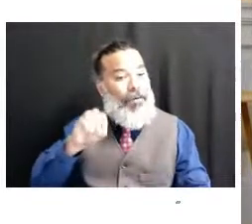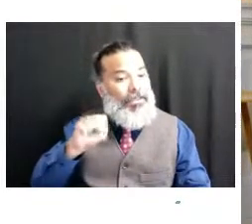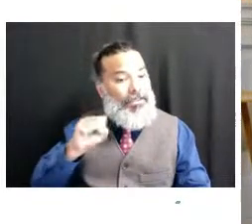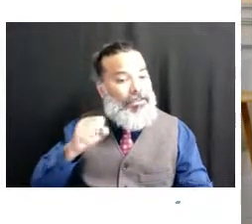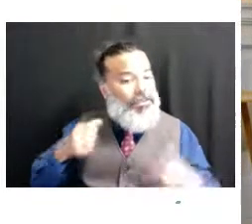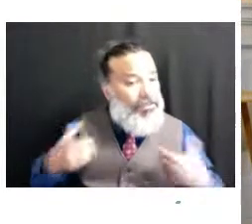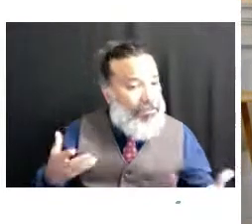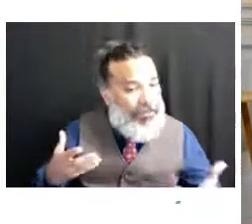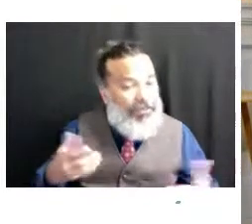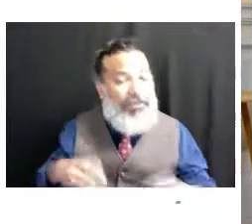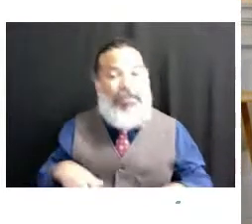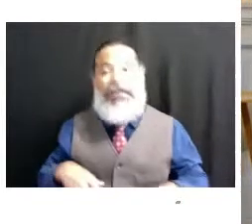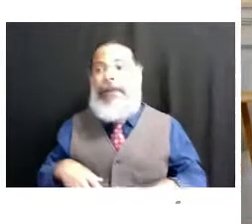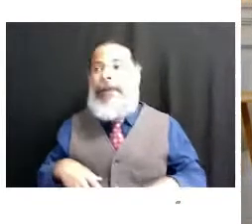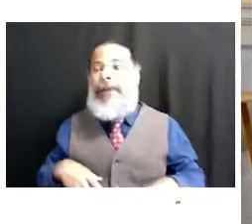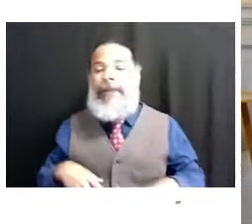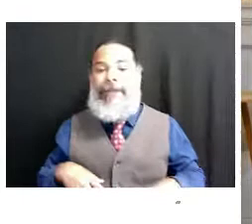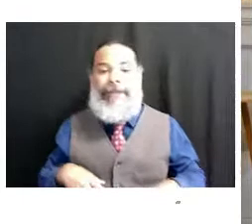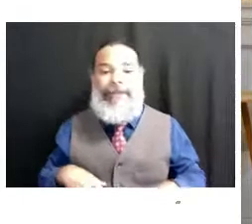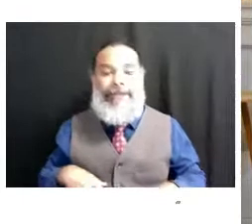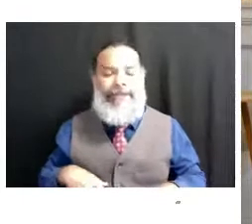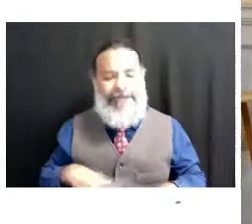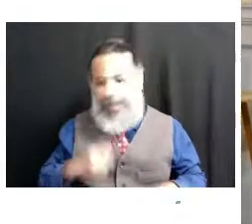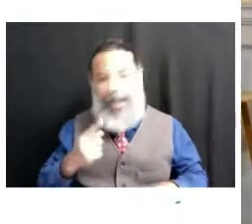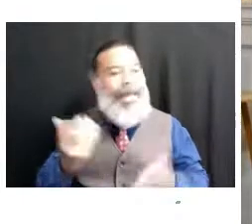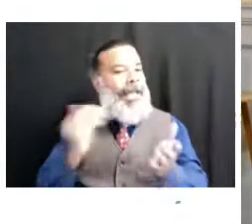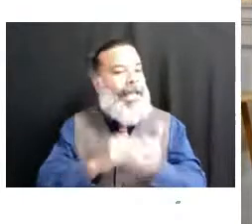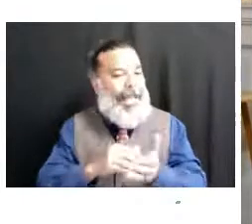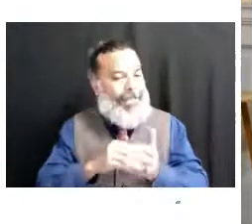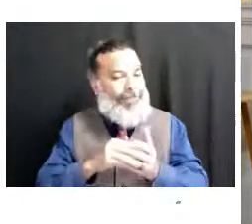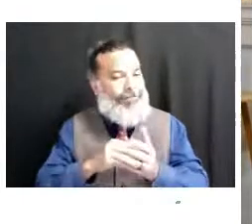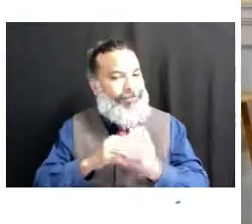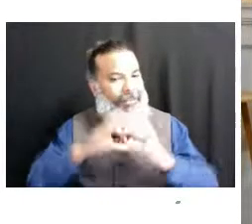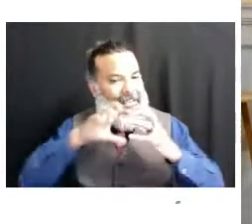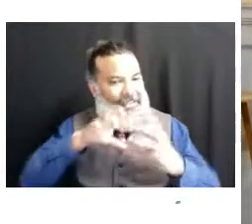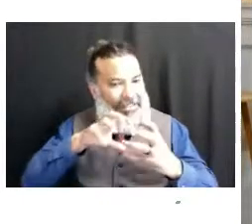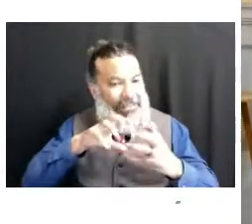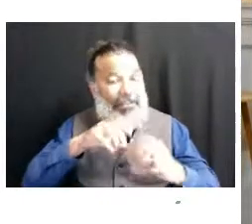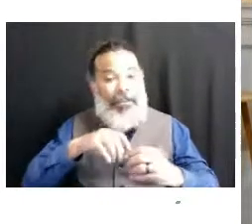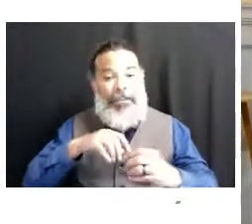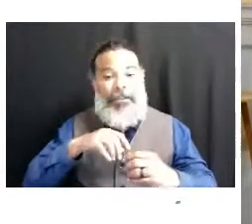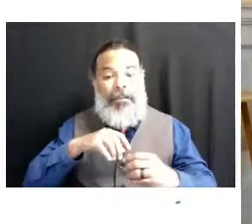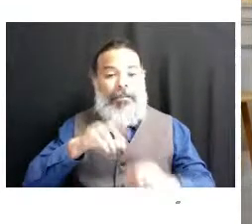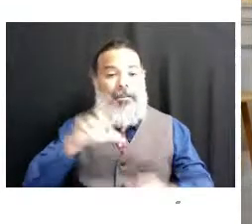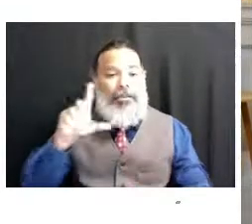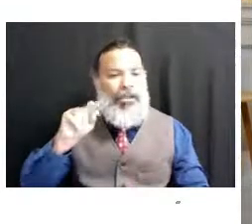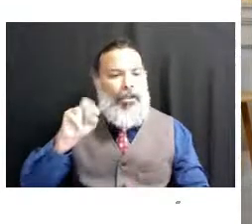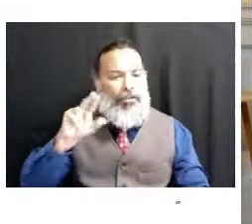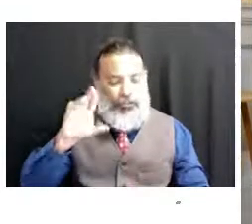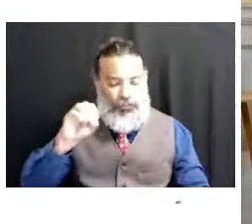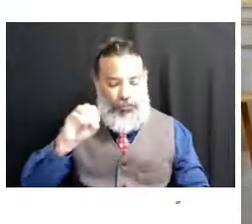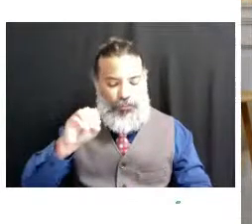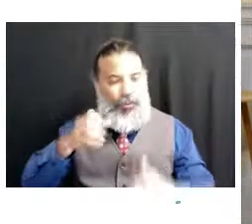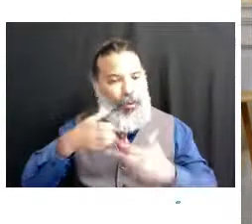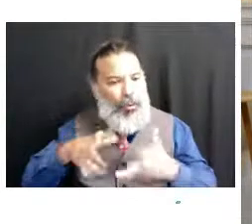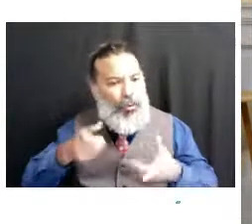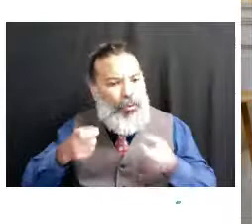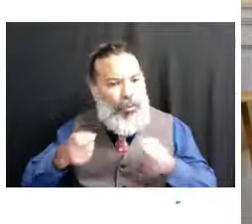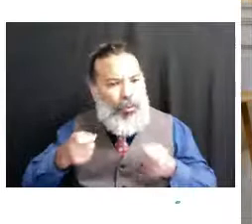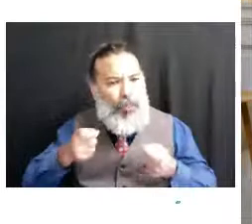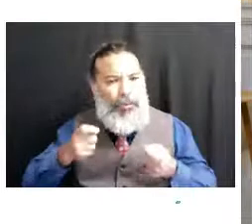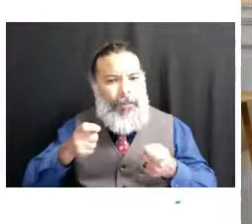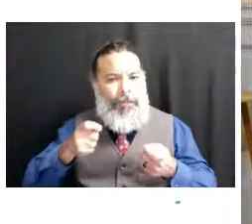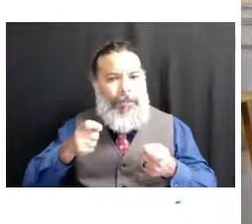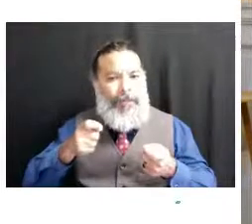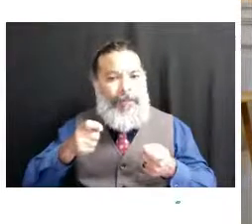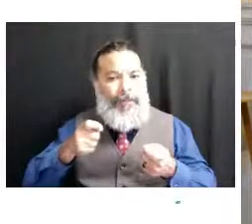again, there is a conflict. Latrobe loses control of the